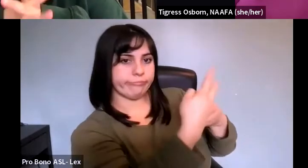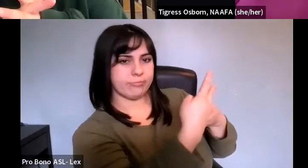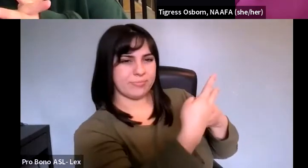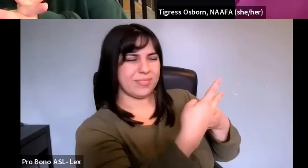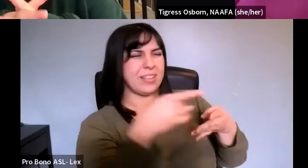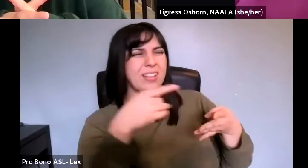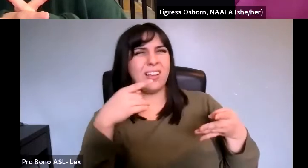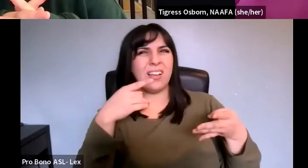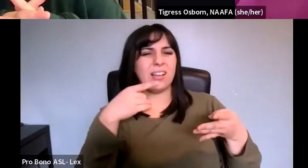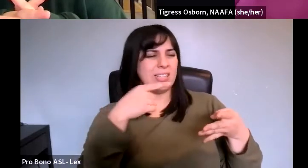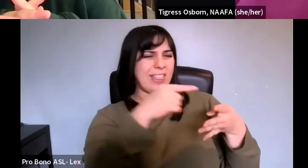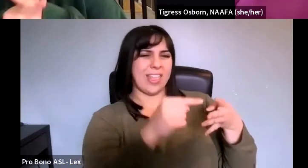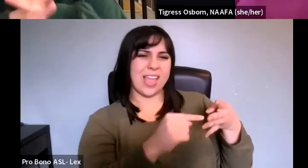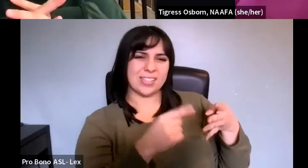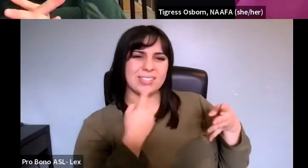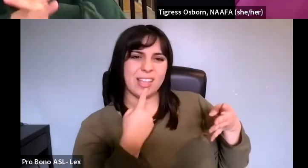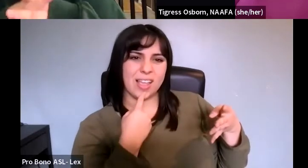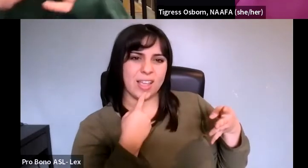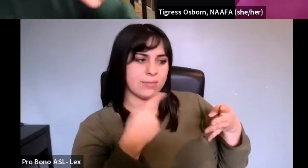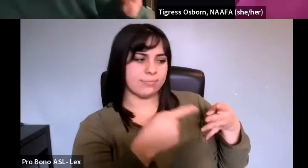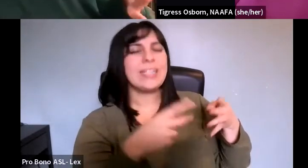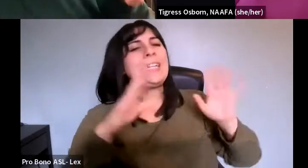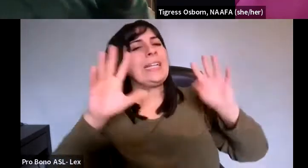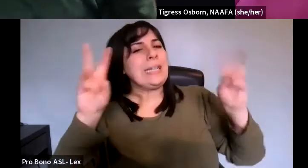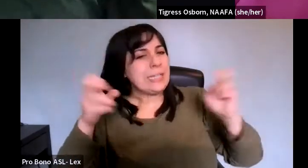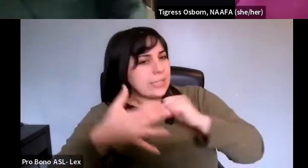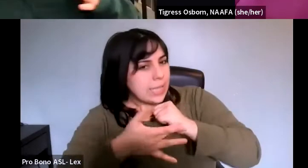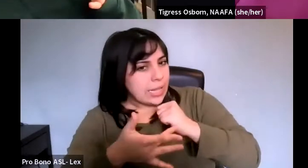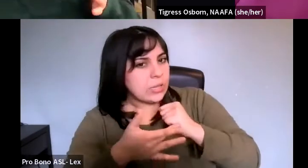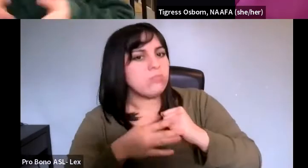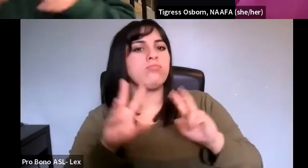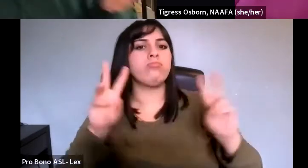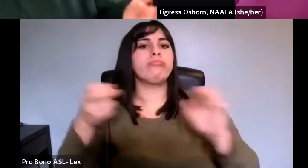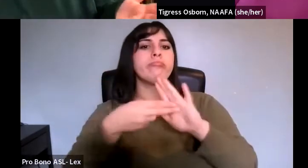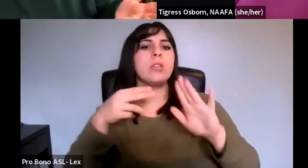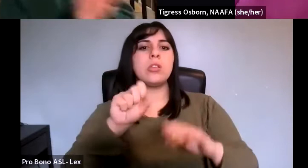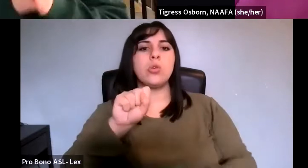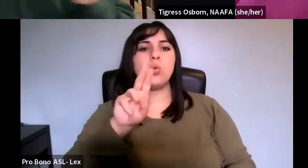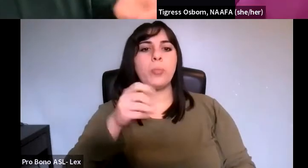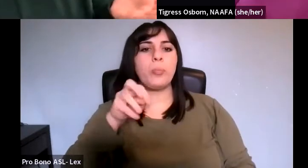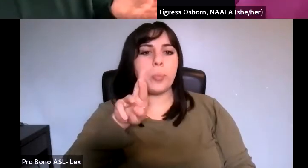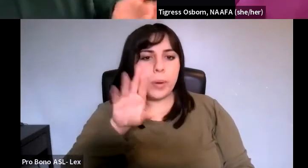it would technically be a super fat. But then again, clothing sizes is